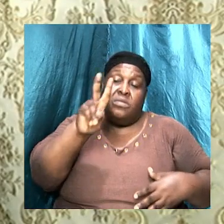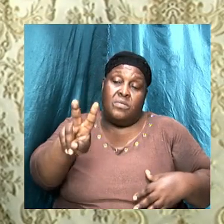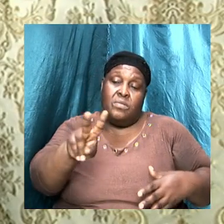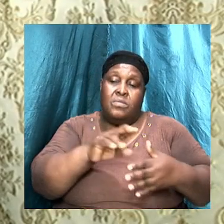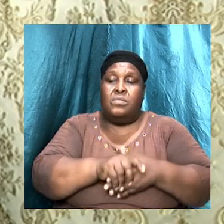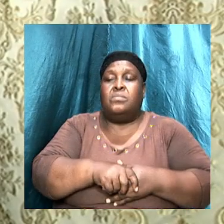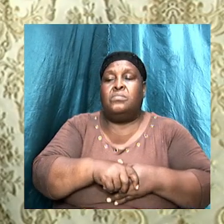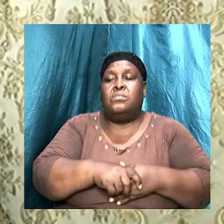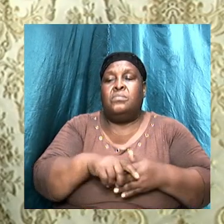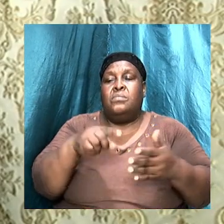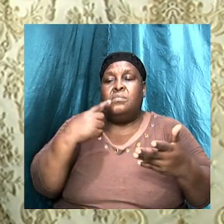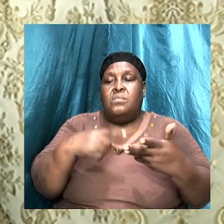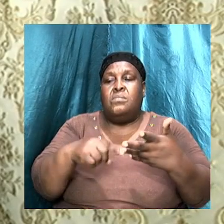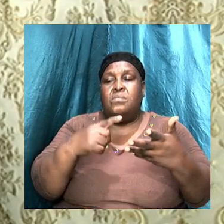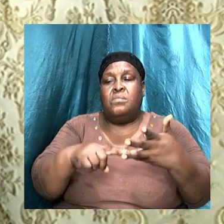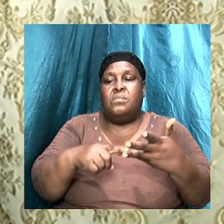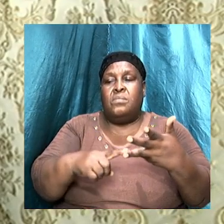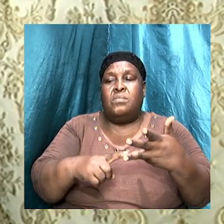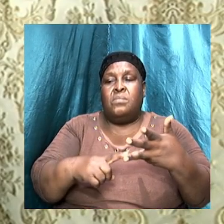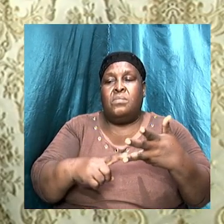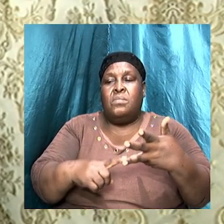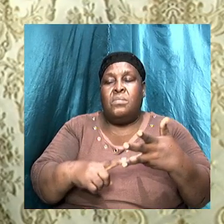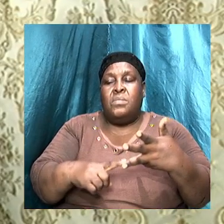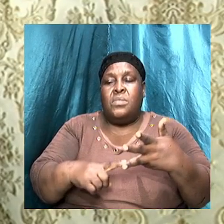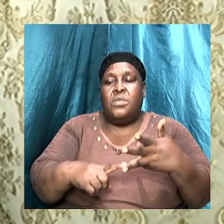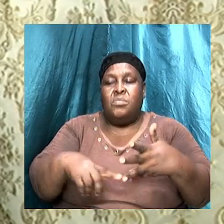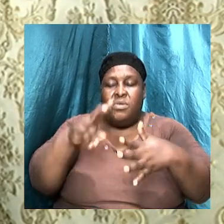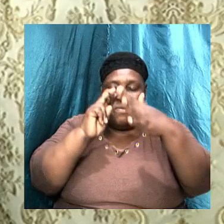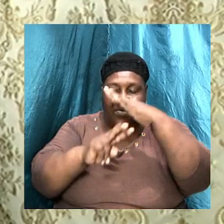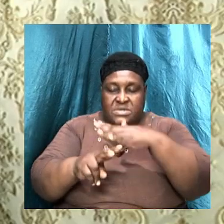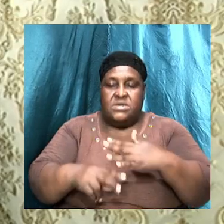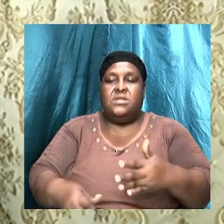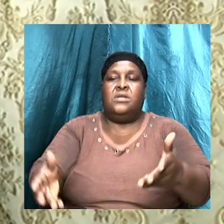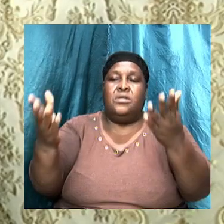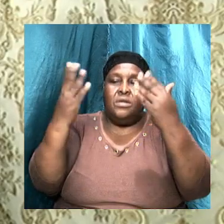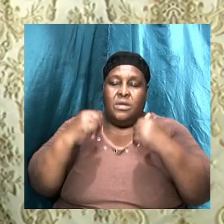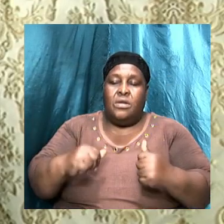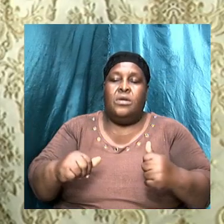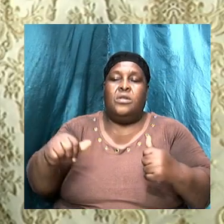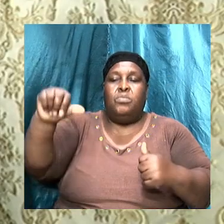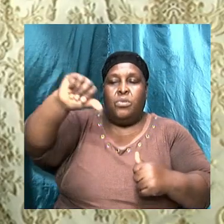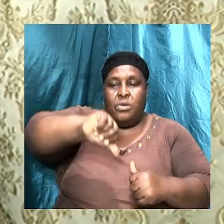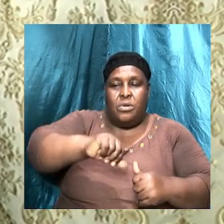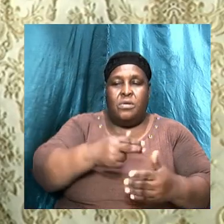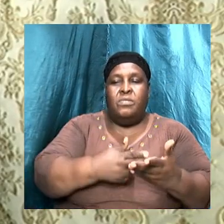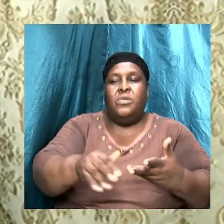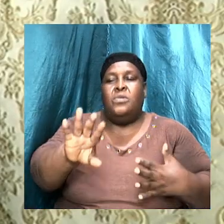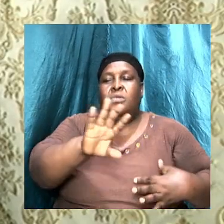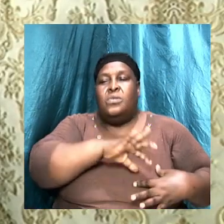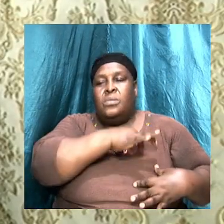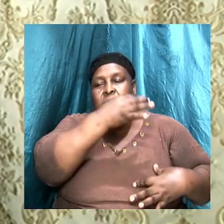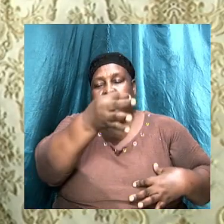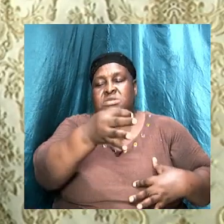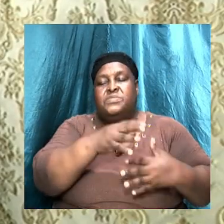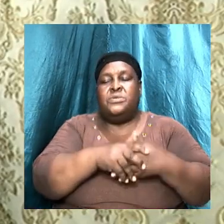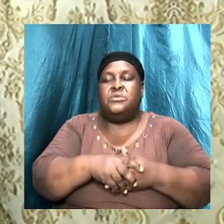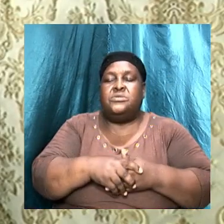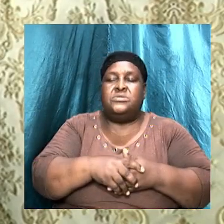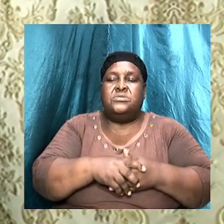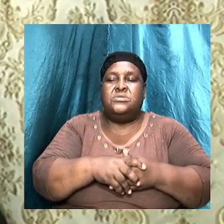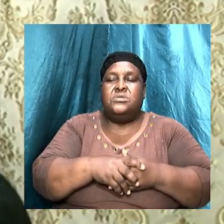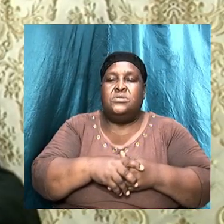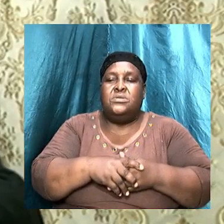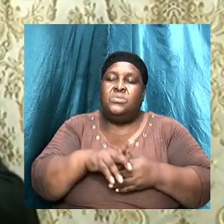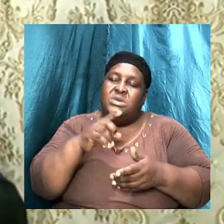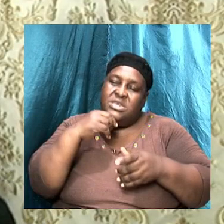prophecies that came about the outpouring of the Holy Ghost. What we look at earlier on, we mentioned